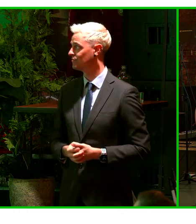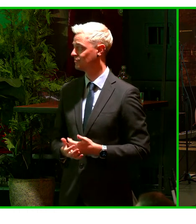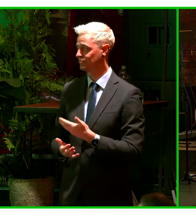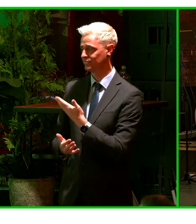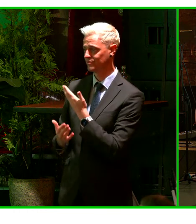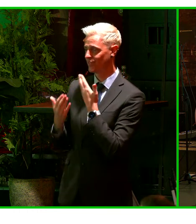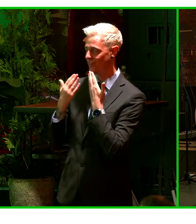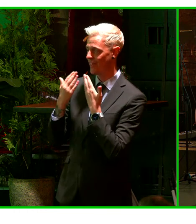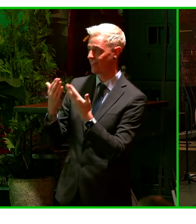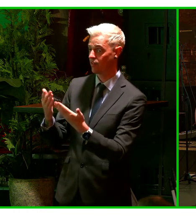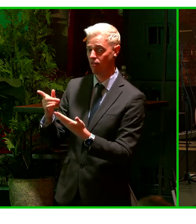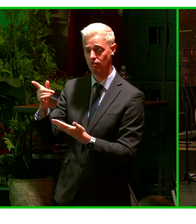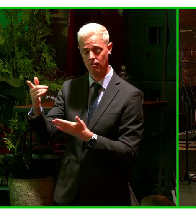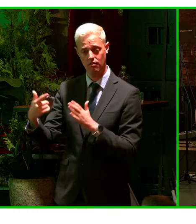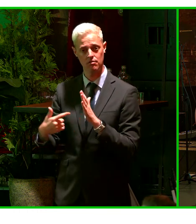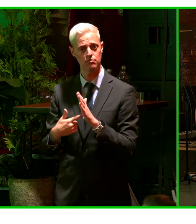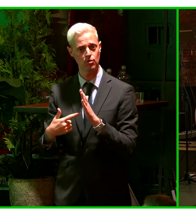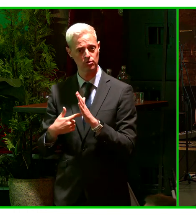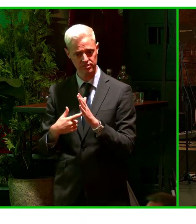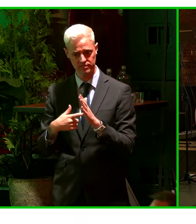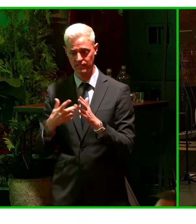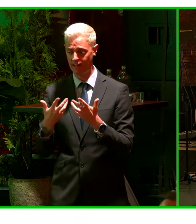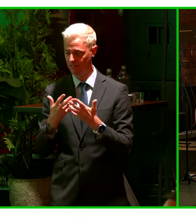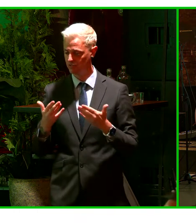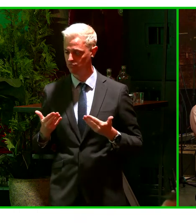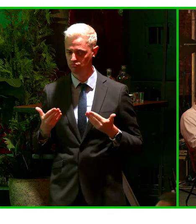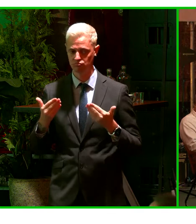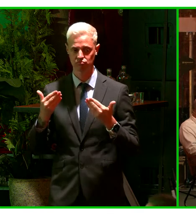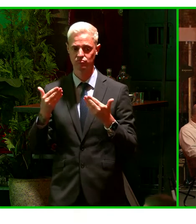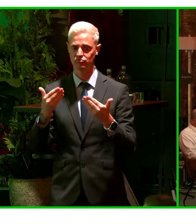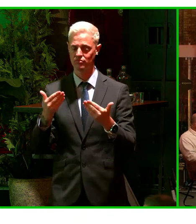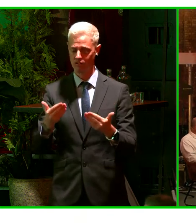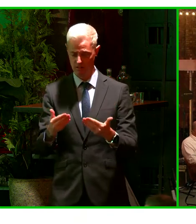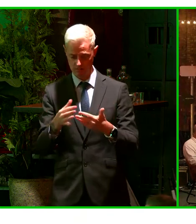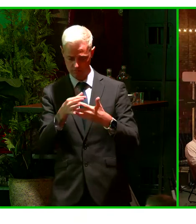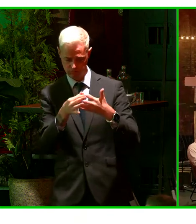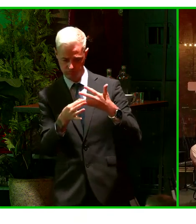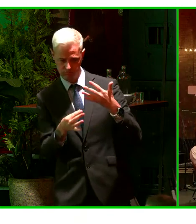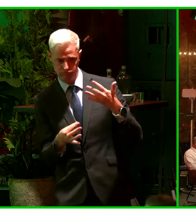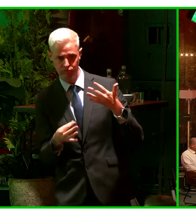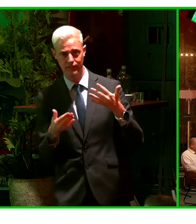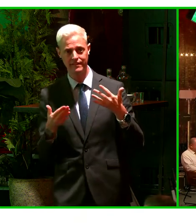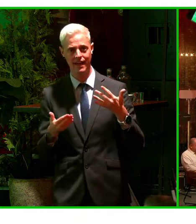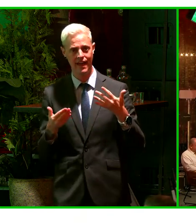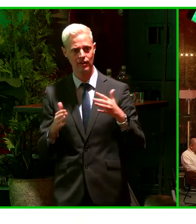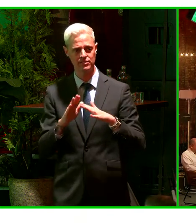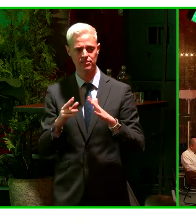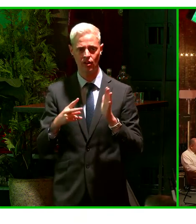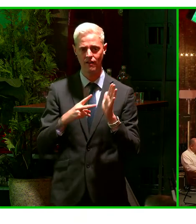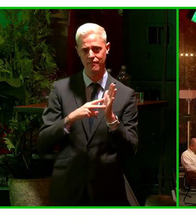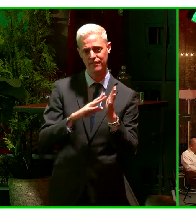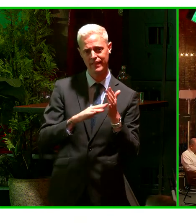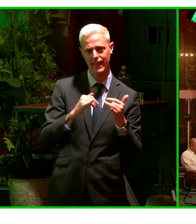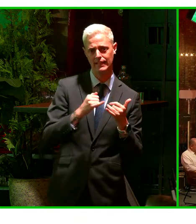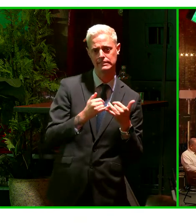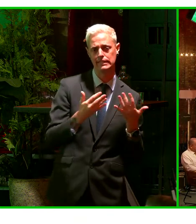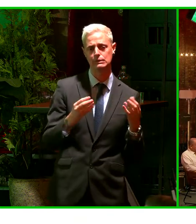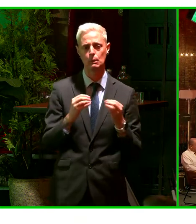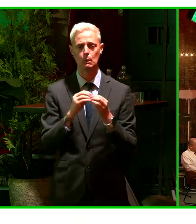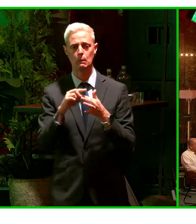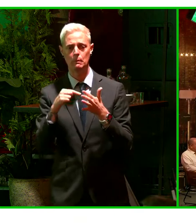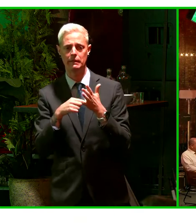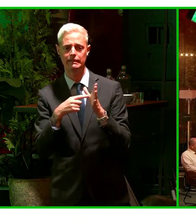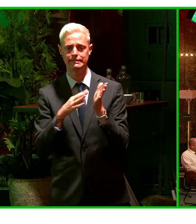And an important point there about the moving on some of these things now. It's not a VHS versus Betamax argument